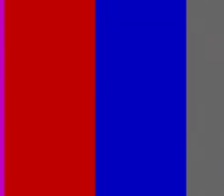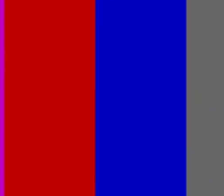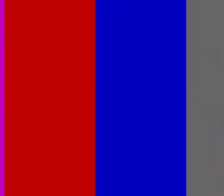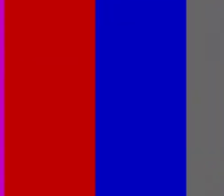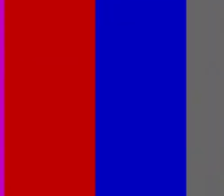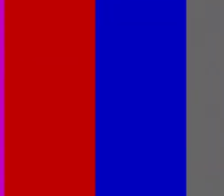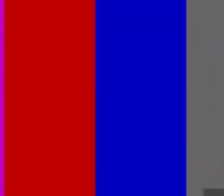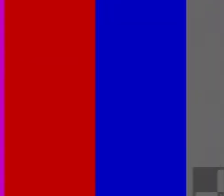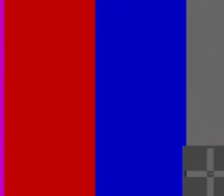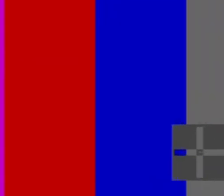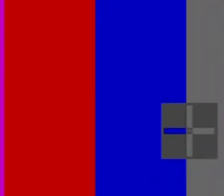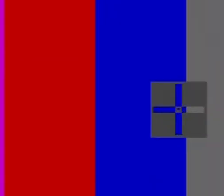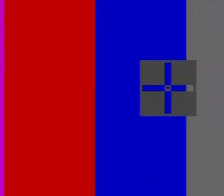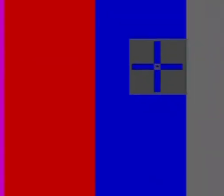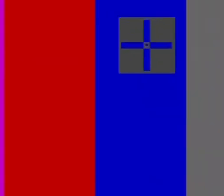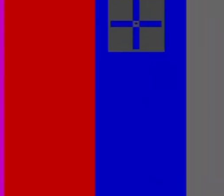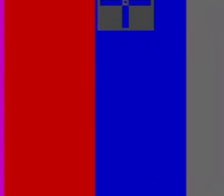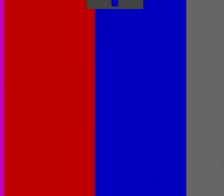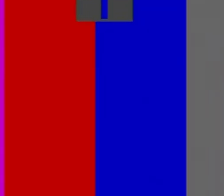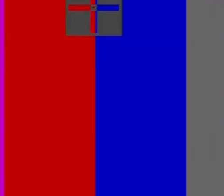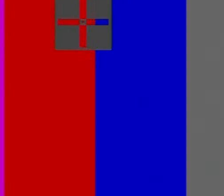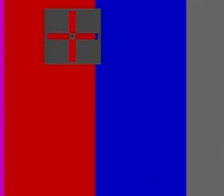Channel 1, Channel 2.